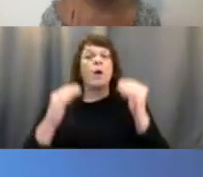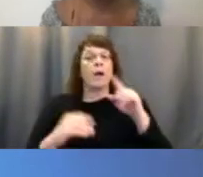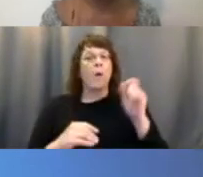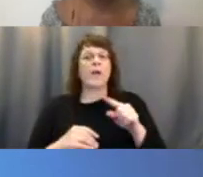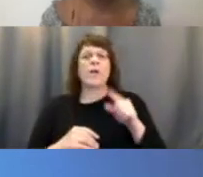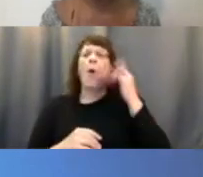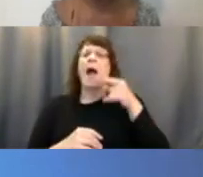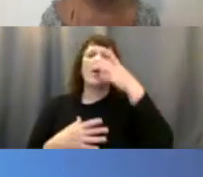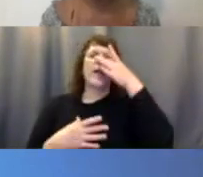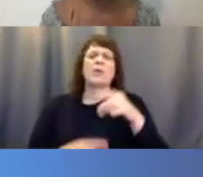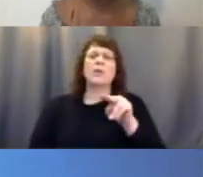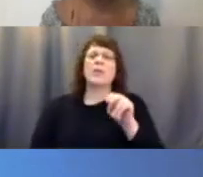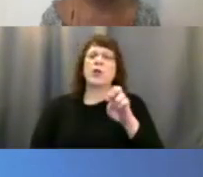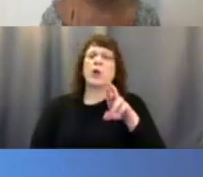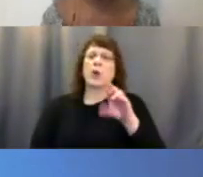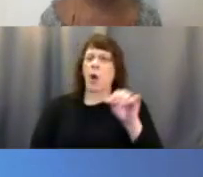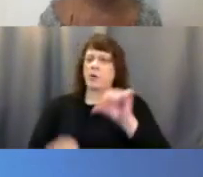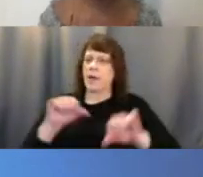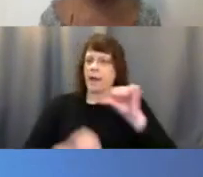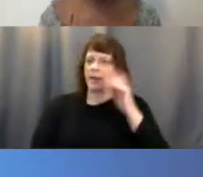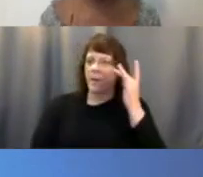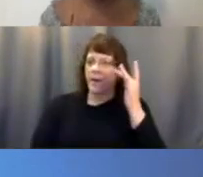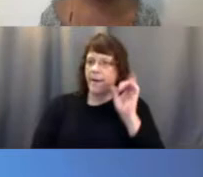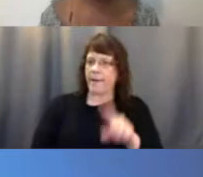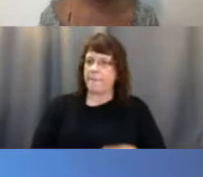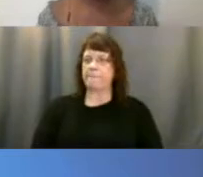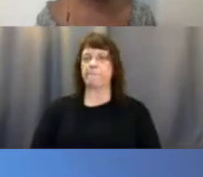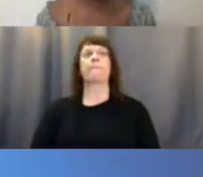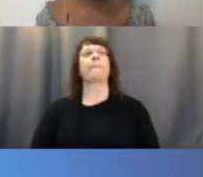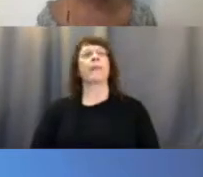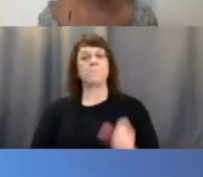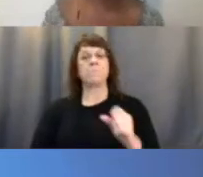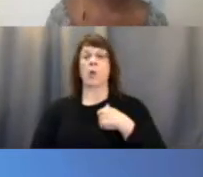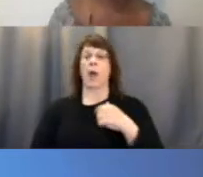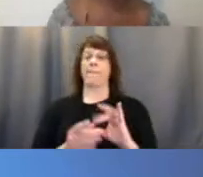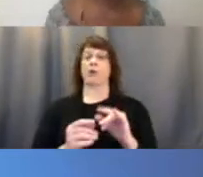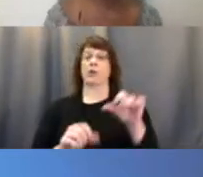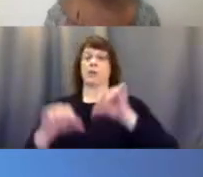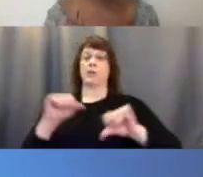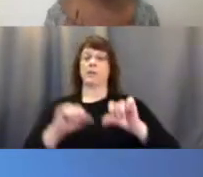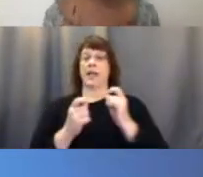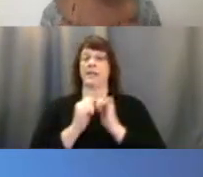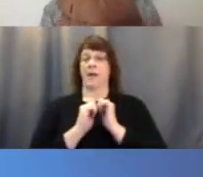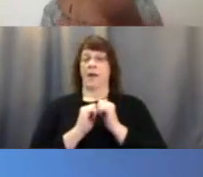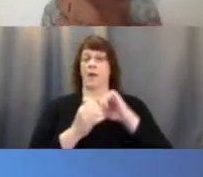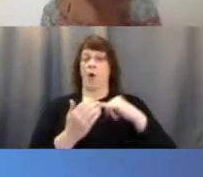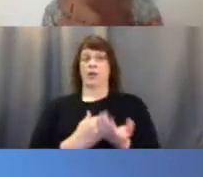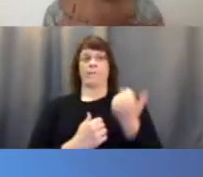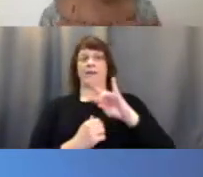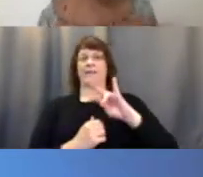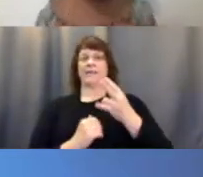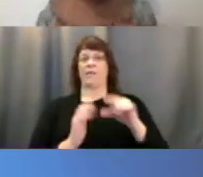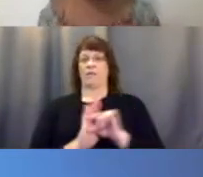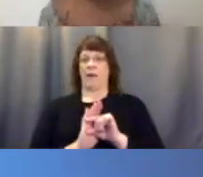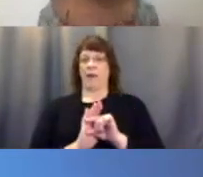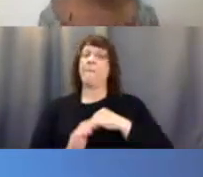in neuroscience in the first place? Yep. So I mentioned the science fair project back in 7th grade. Yeah. My dad actually gave me a